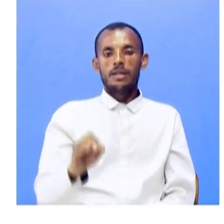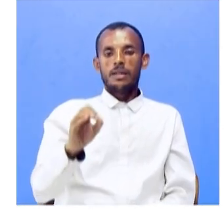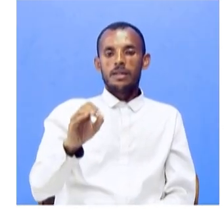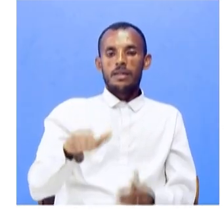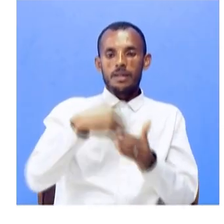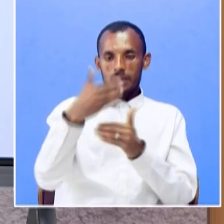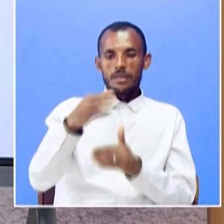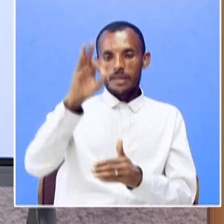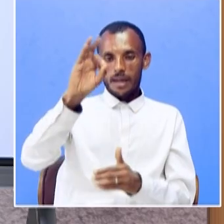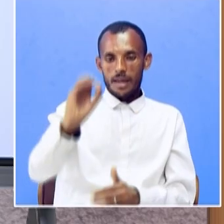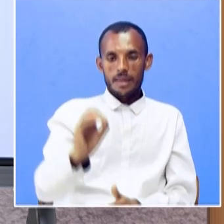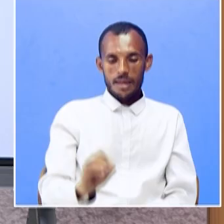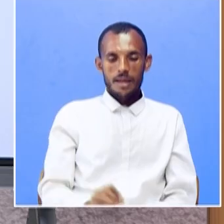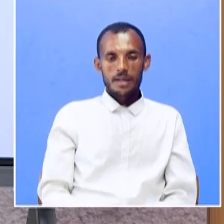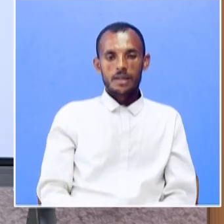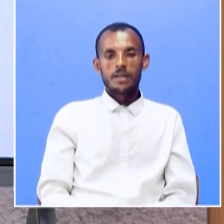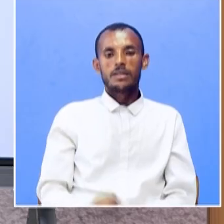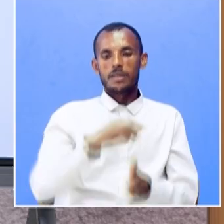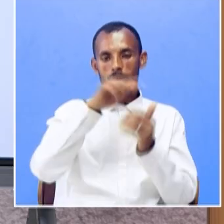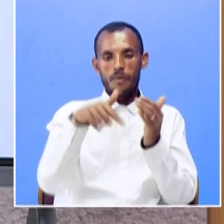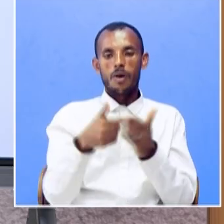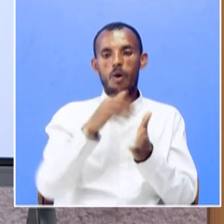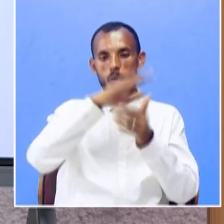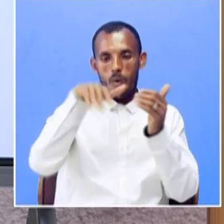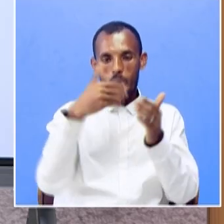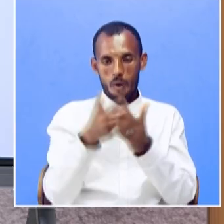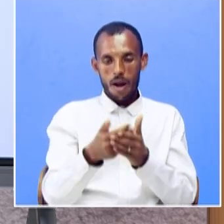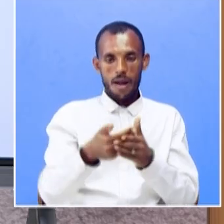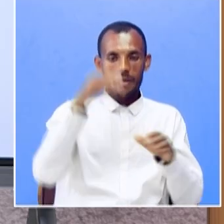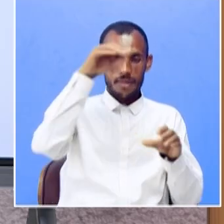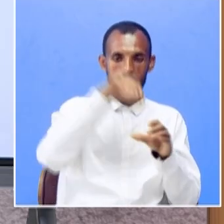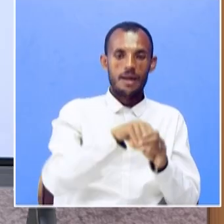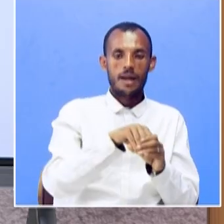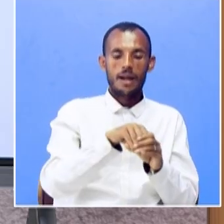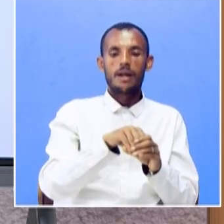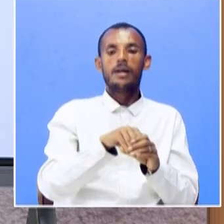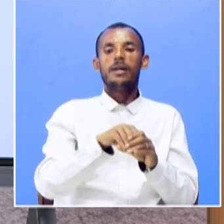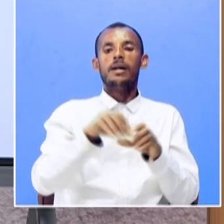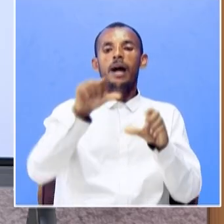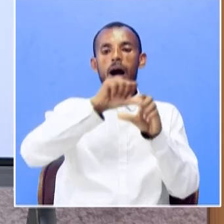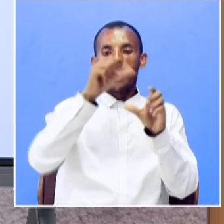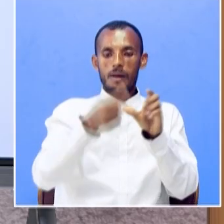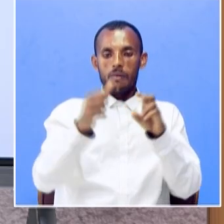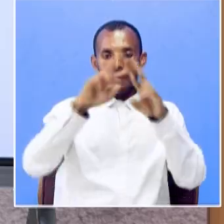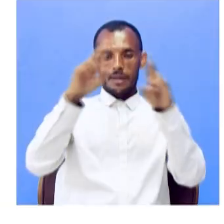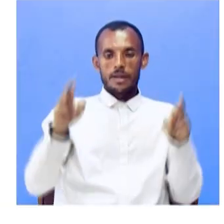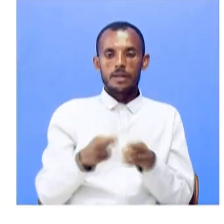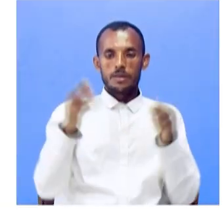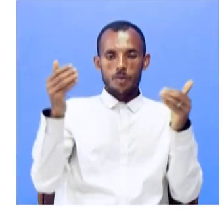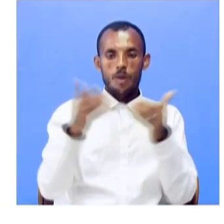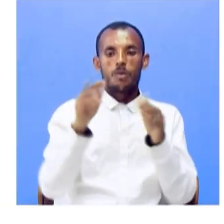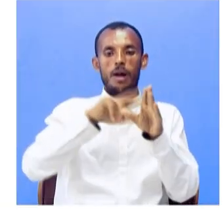90, opposite angles are congruent, so on. Therefore, all angles of rectangles are right angle. So